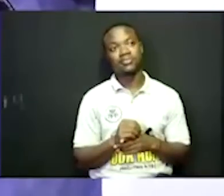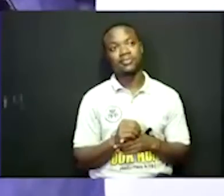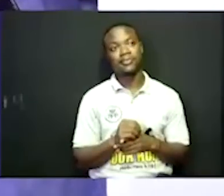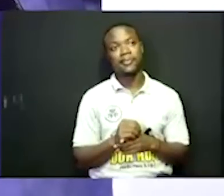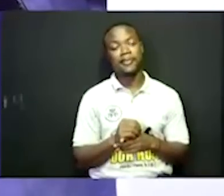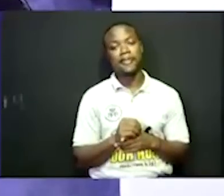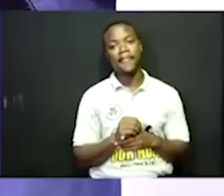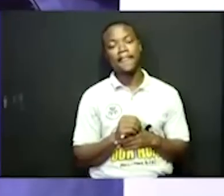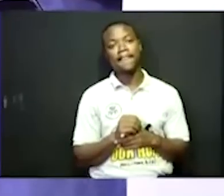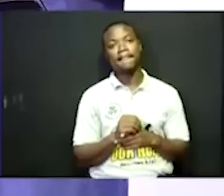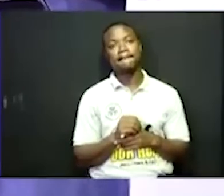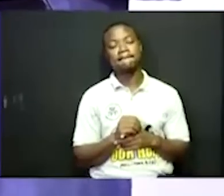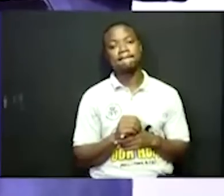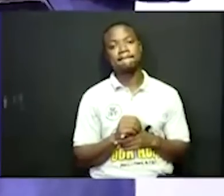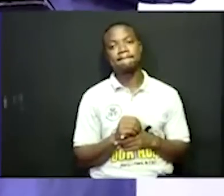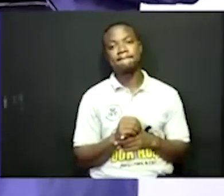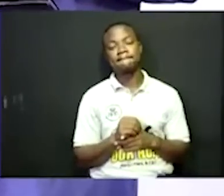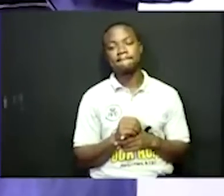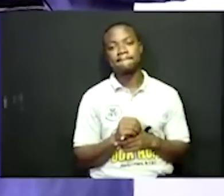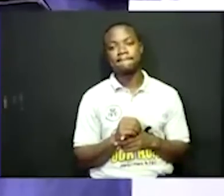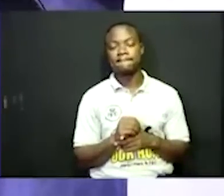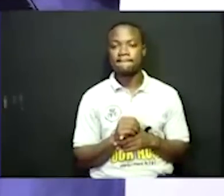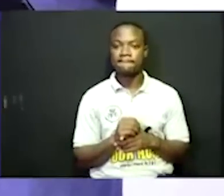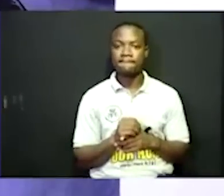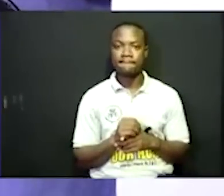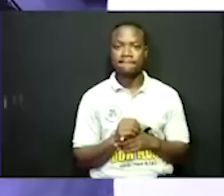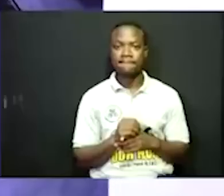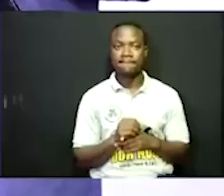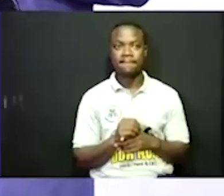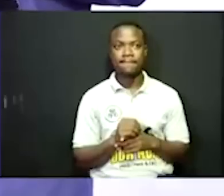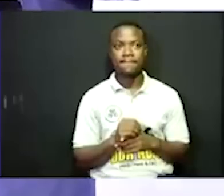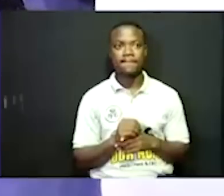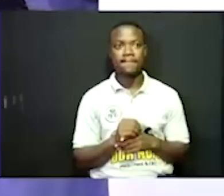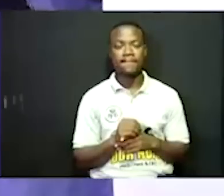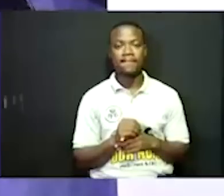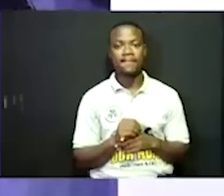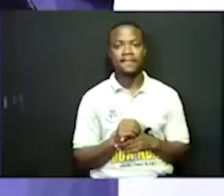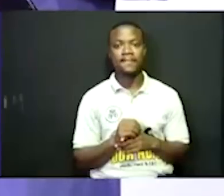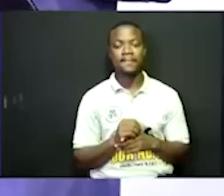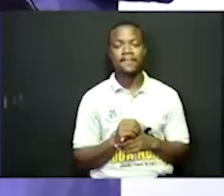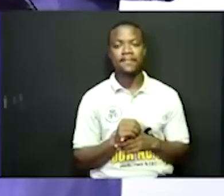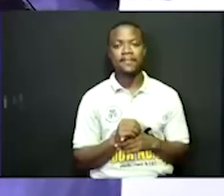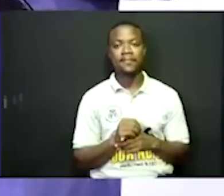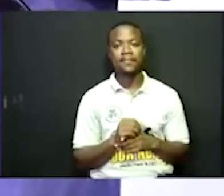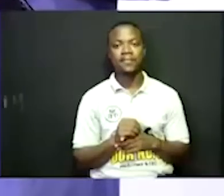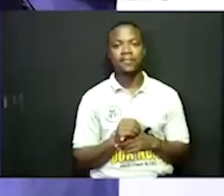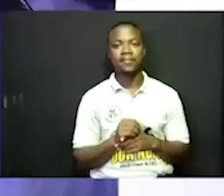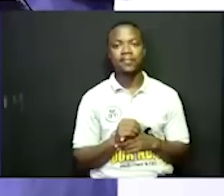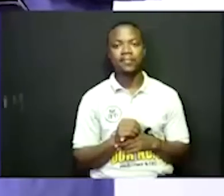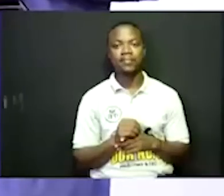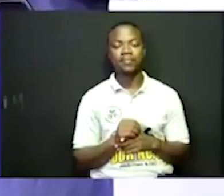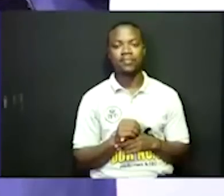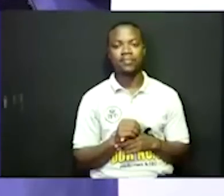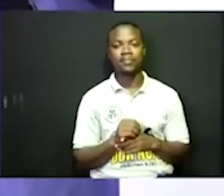bonimu ene enoma wo yi won fidie muno sara ena wo yi nipa ma